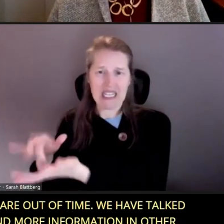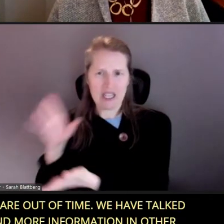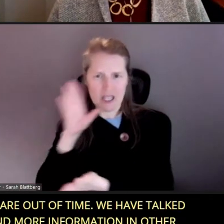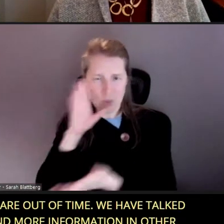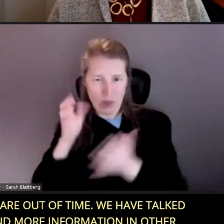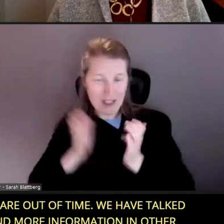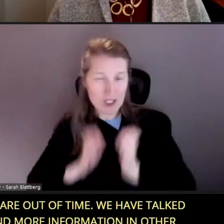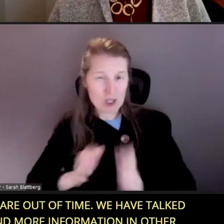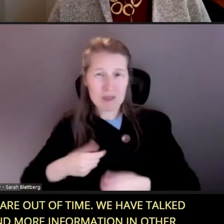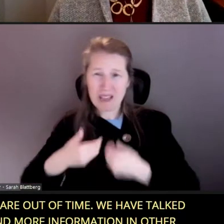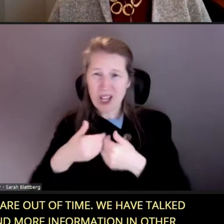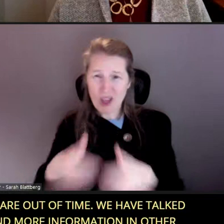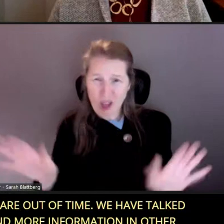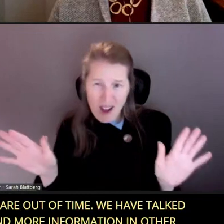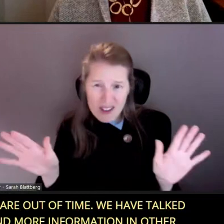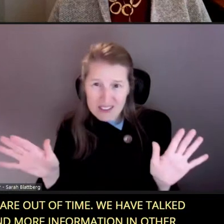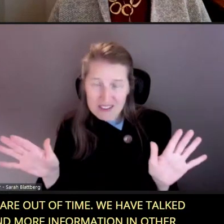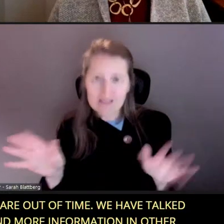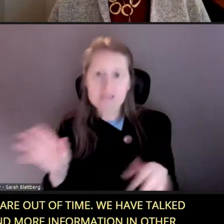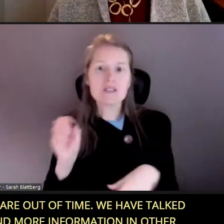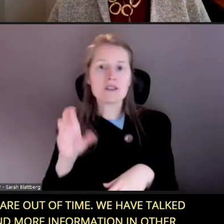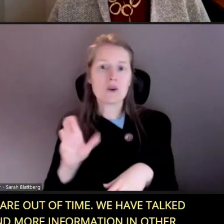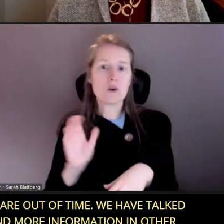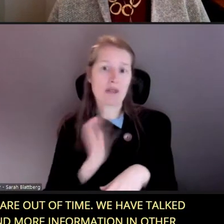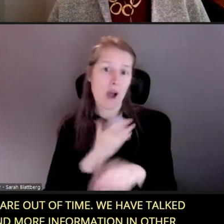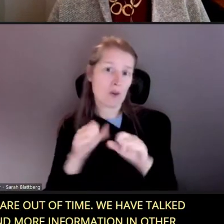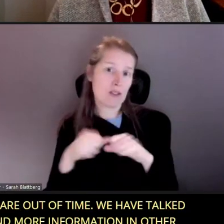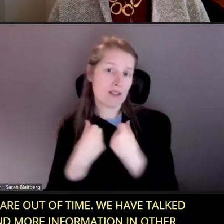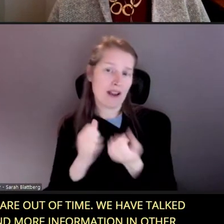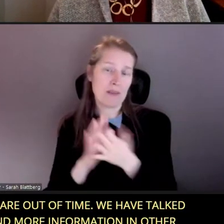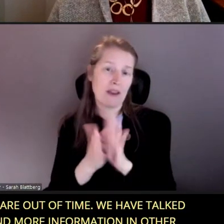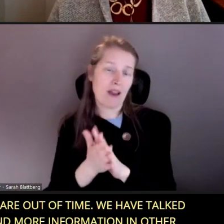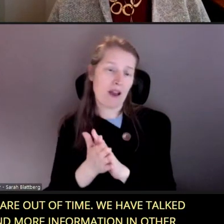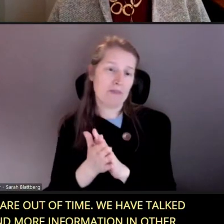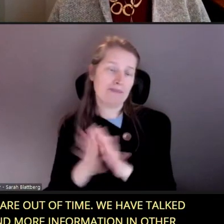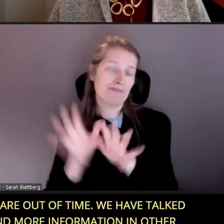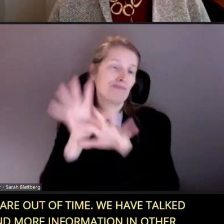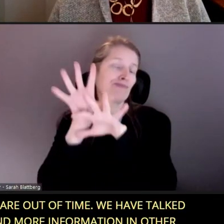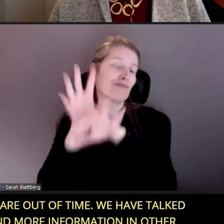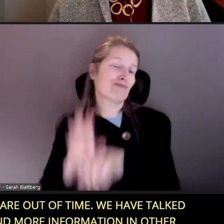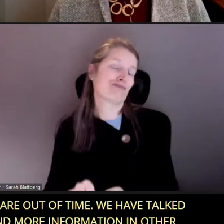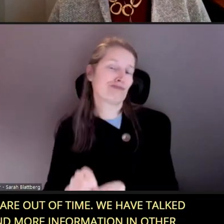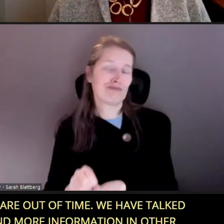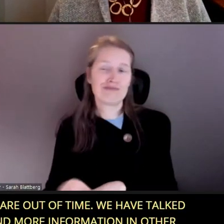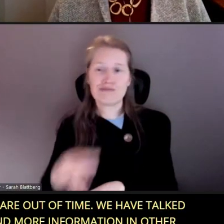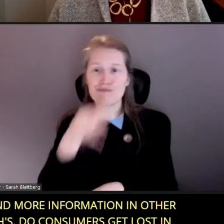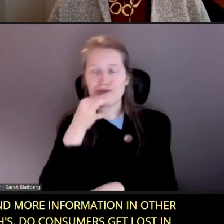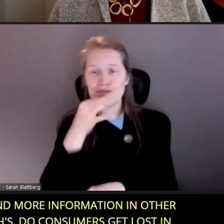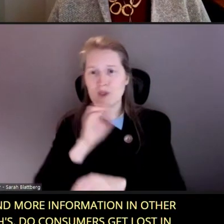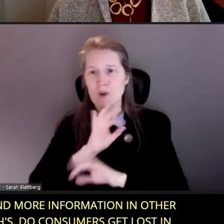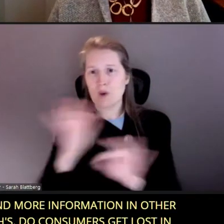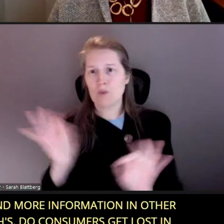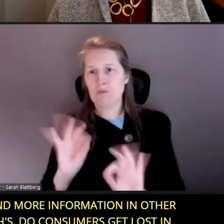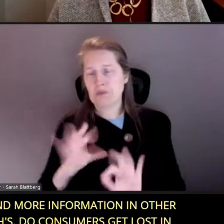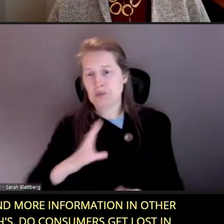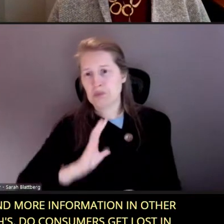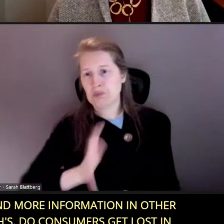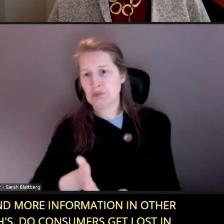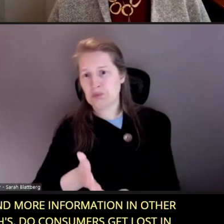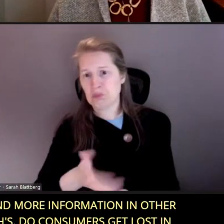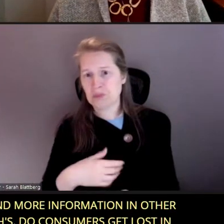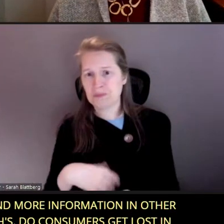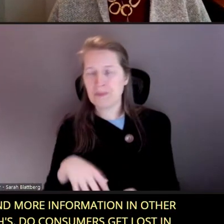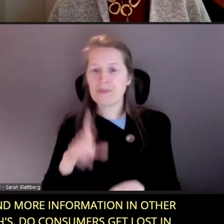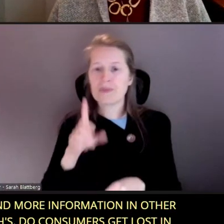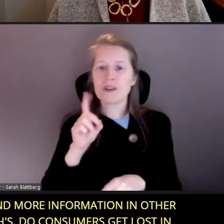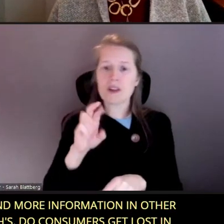of information, or has our society in general become so familiar with that's something the majority of consumers can handle? Oh, I think we